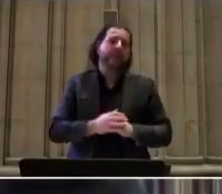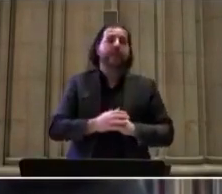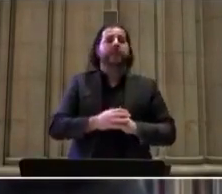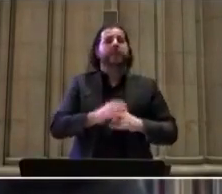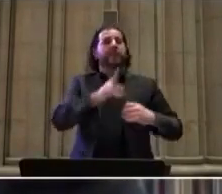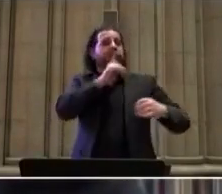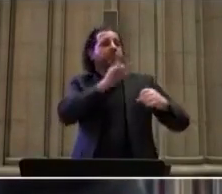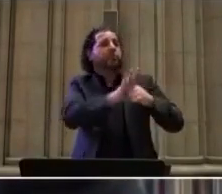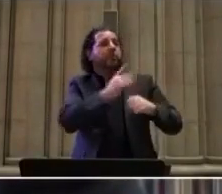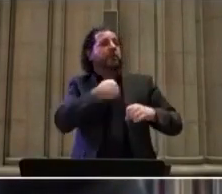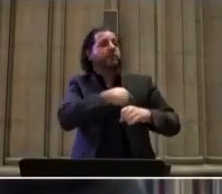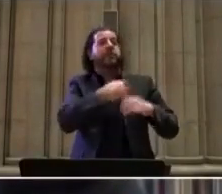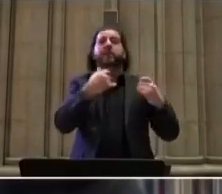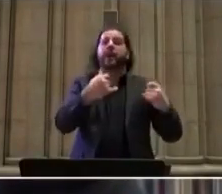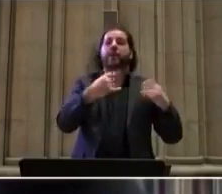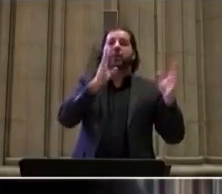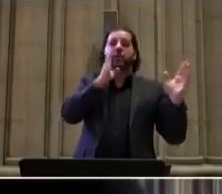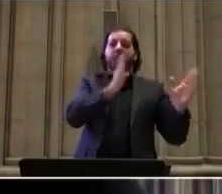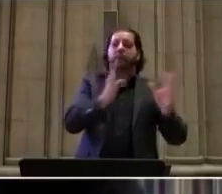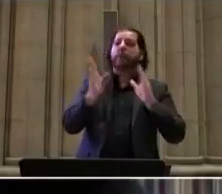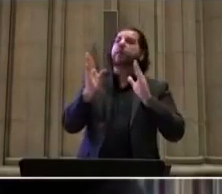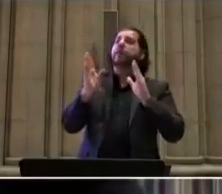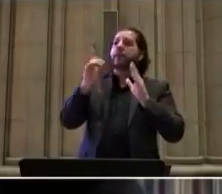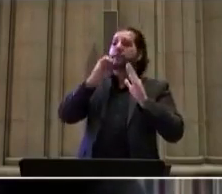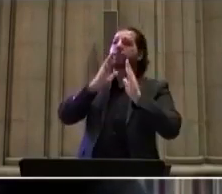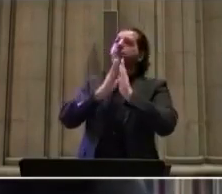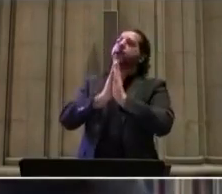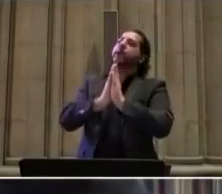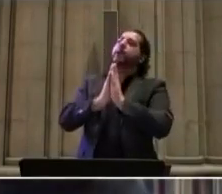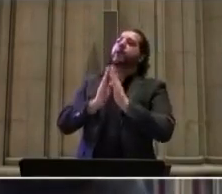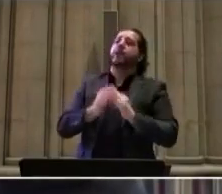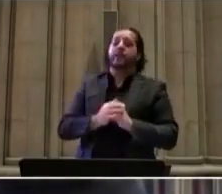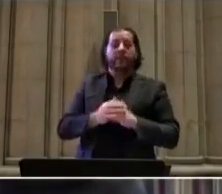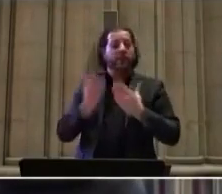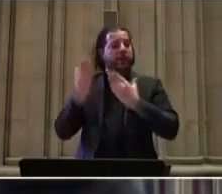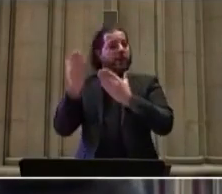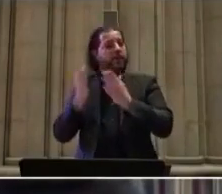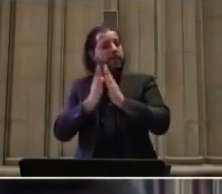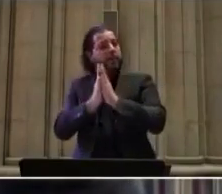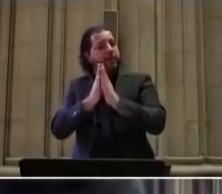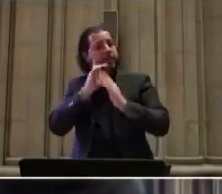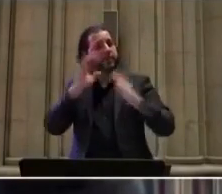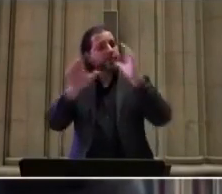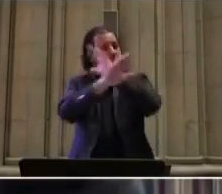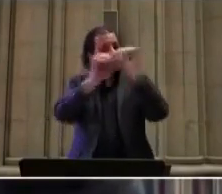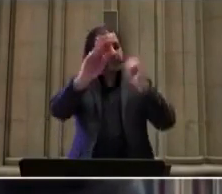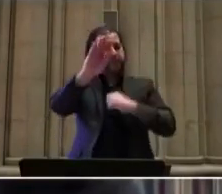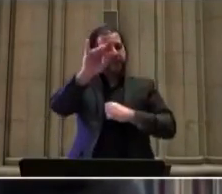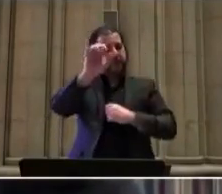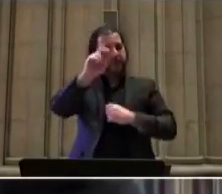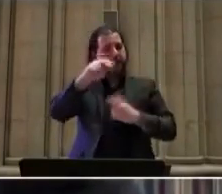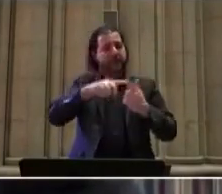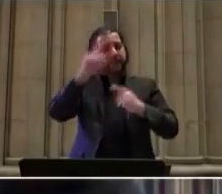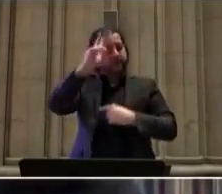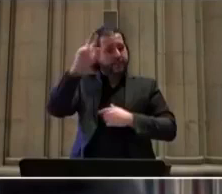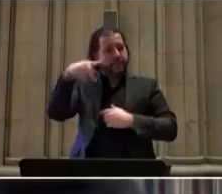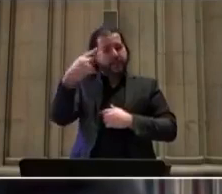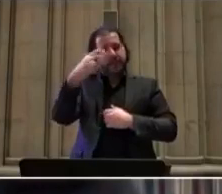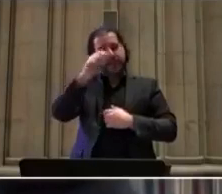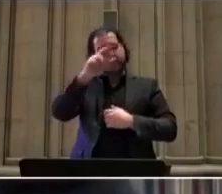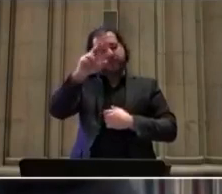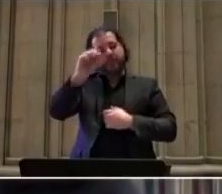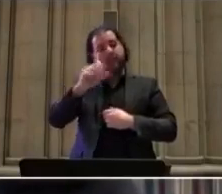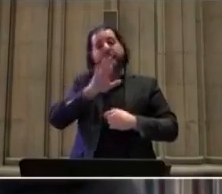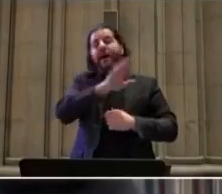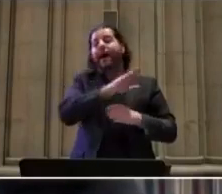this assurance, then, that we now turn to a posture of prayer. We offer prayers for President Biden and Vice President Harris